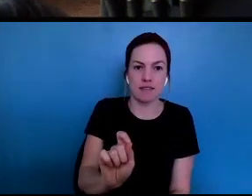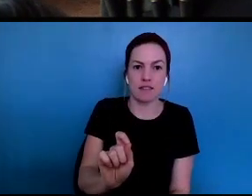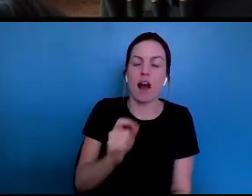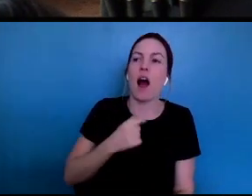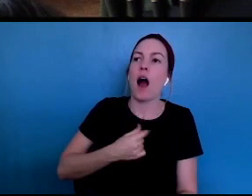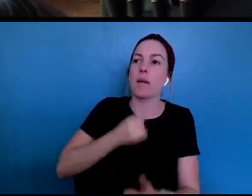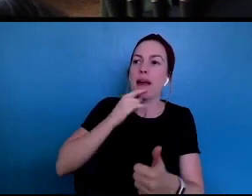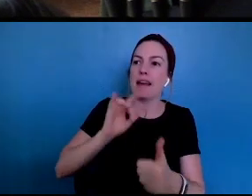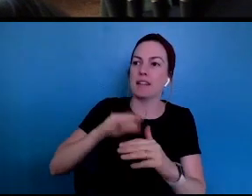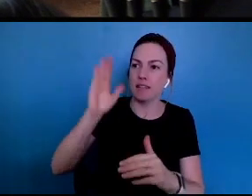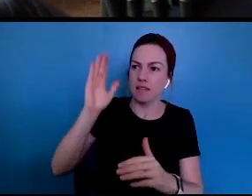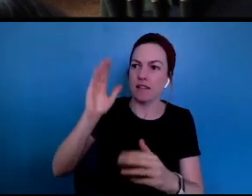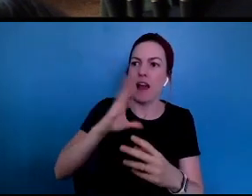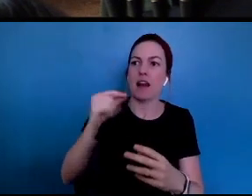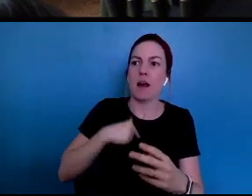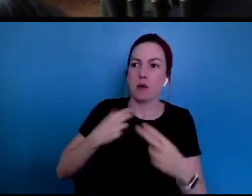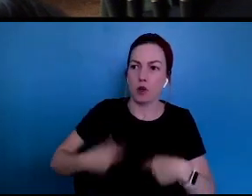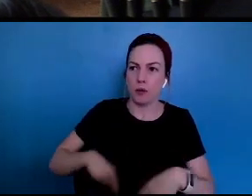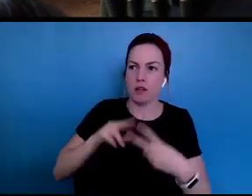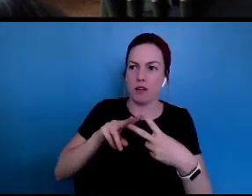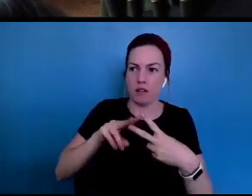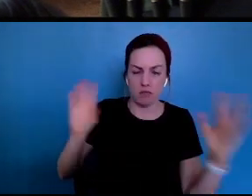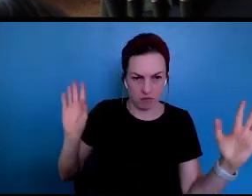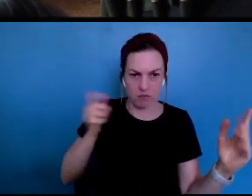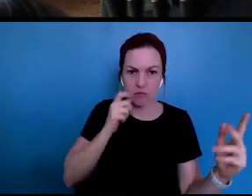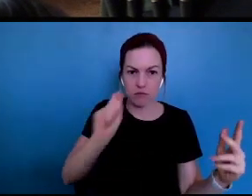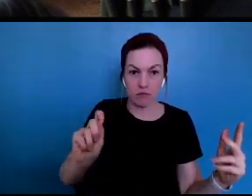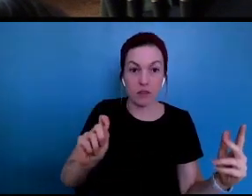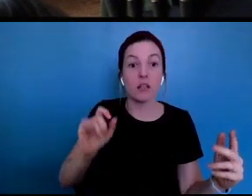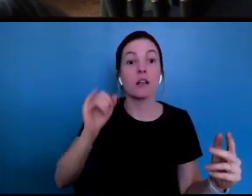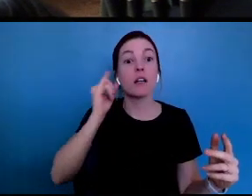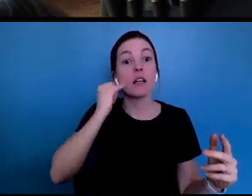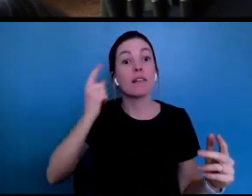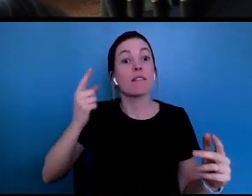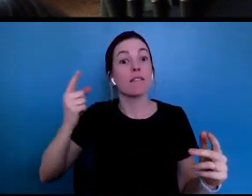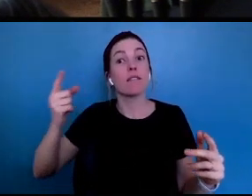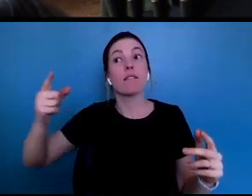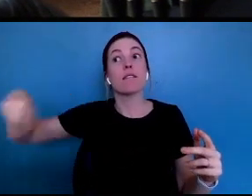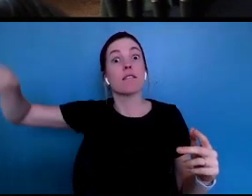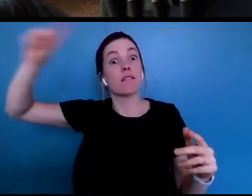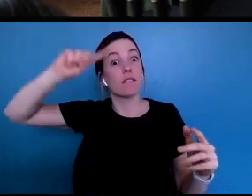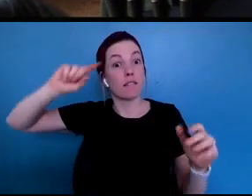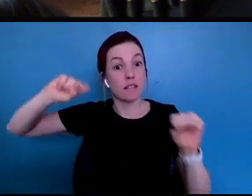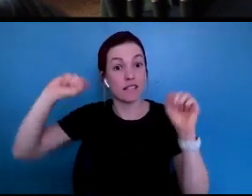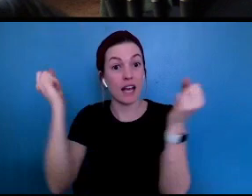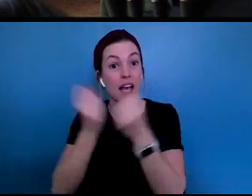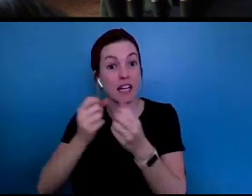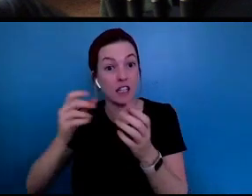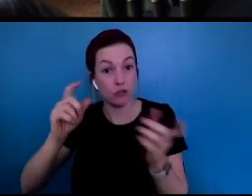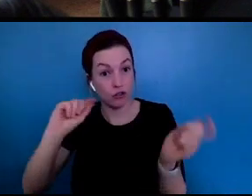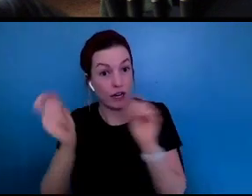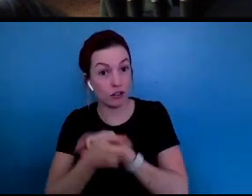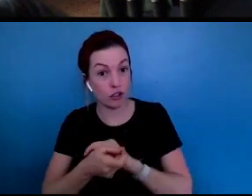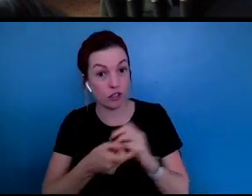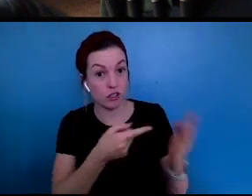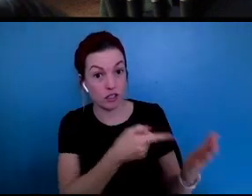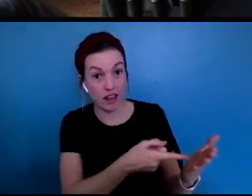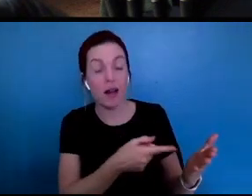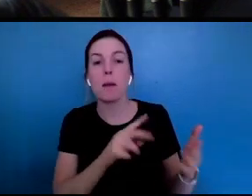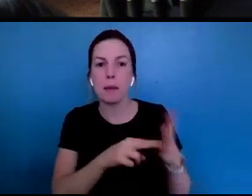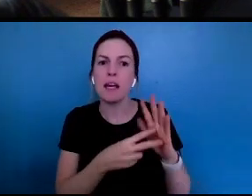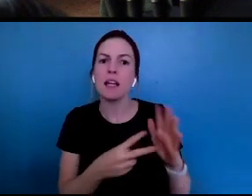more. If the society shifts to that norm, then we get to keep or even enhance privacy in